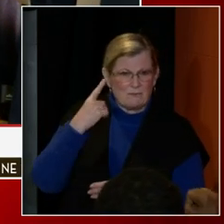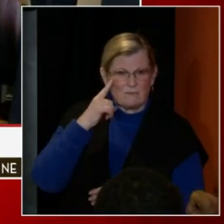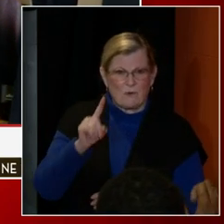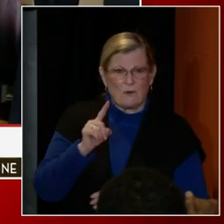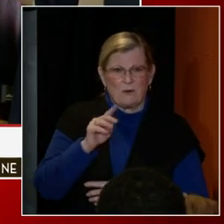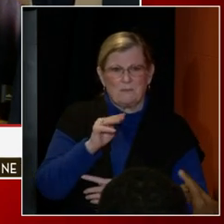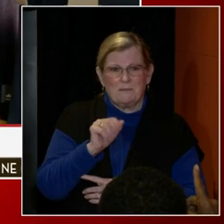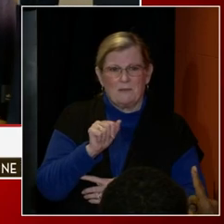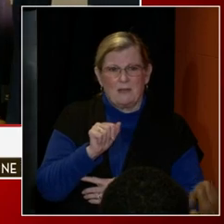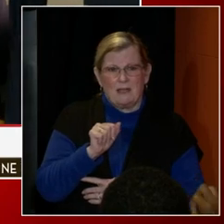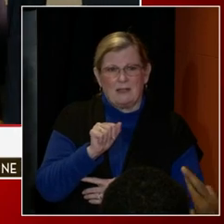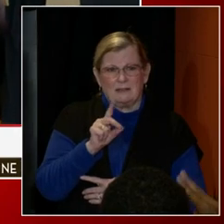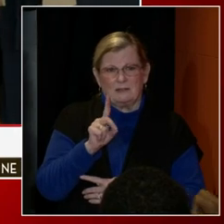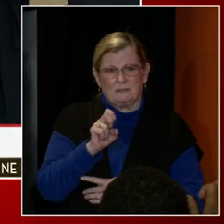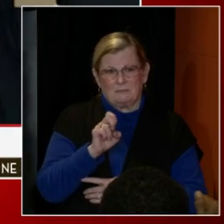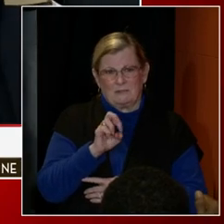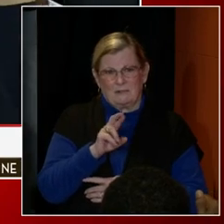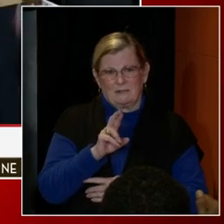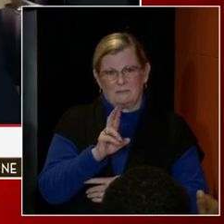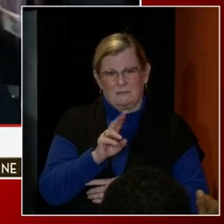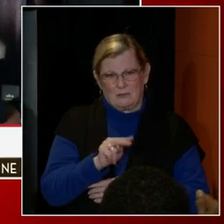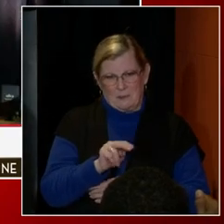vaccine becomes available?